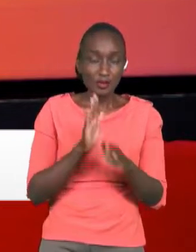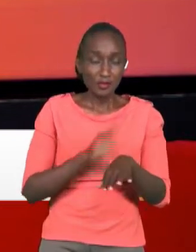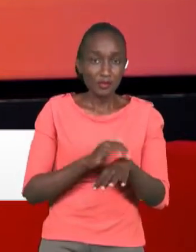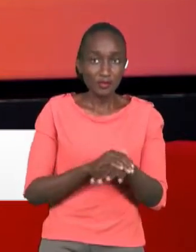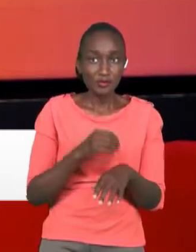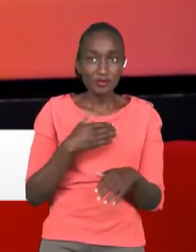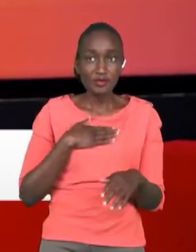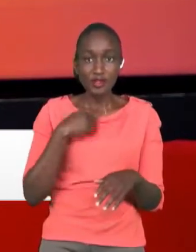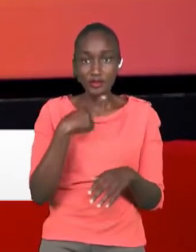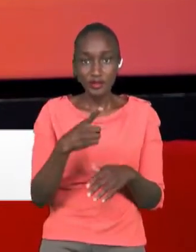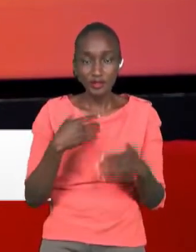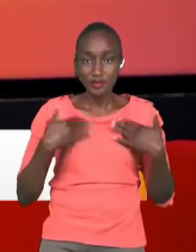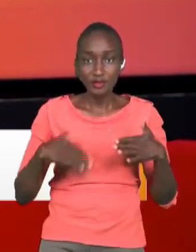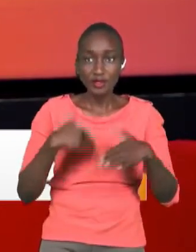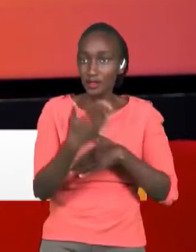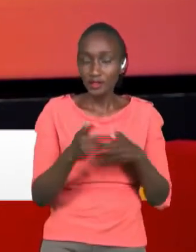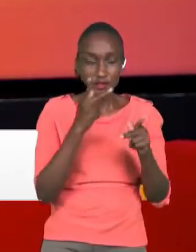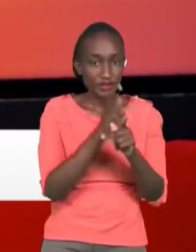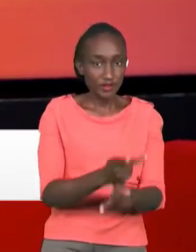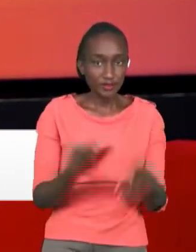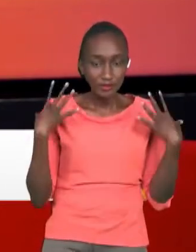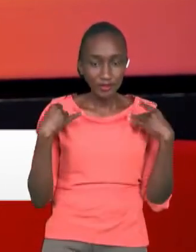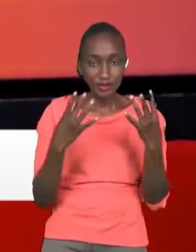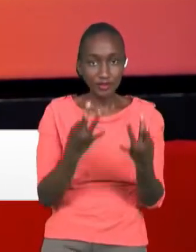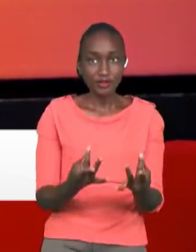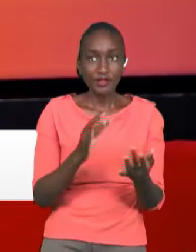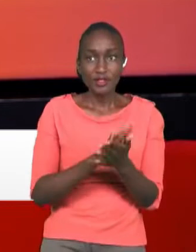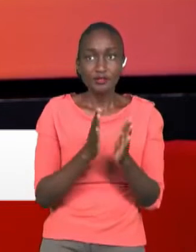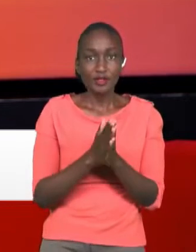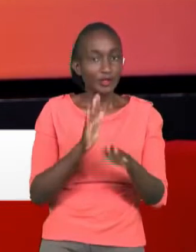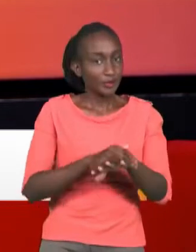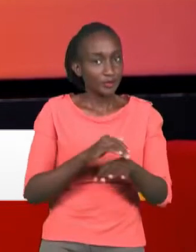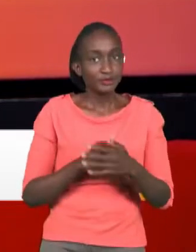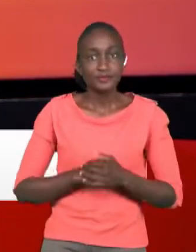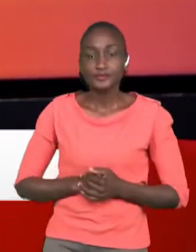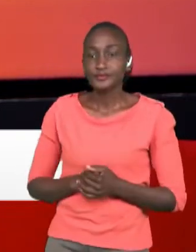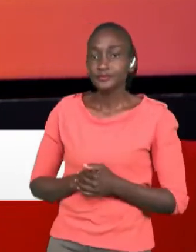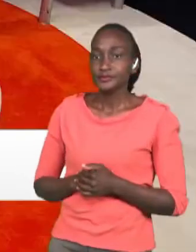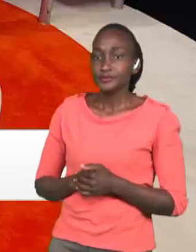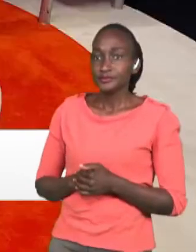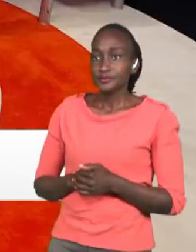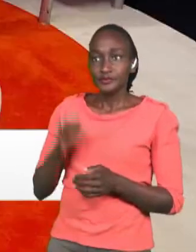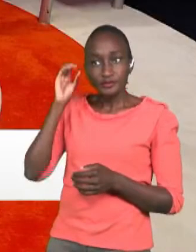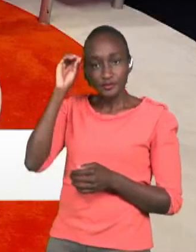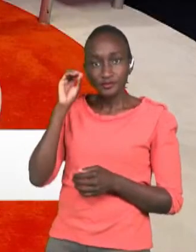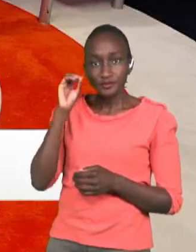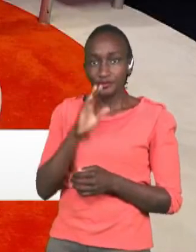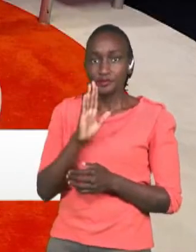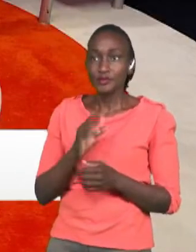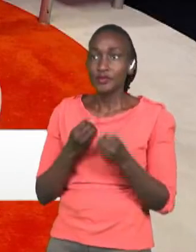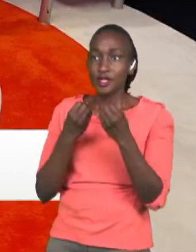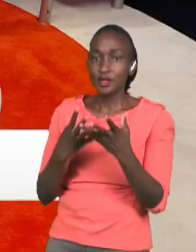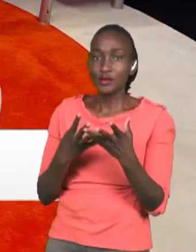tell everybody out there, keep practicing yoga and just become so good at it. All right. So from your opinion, how many